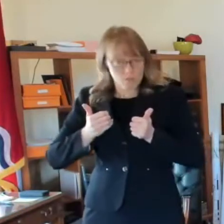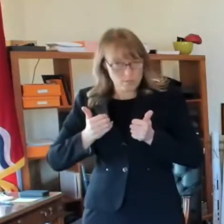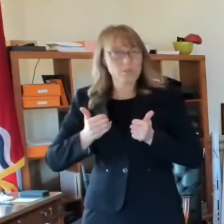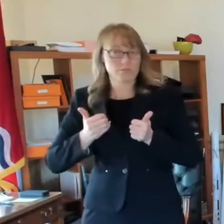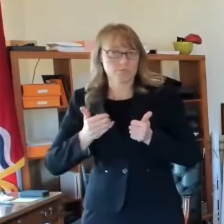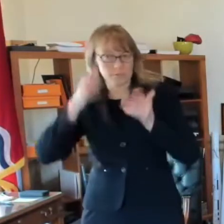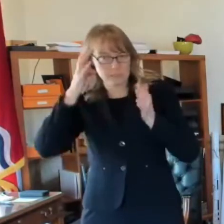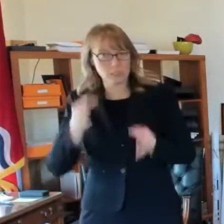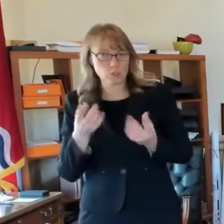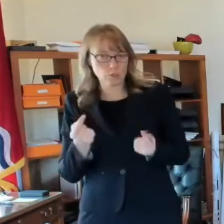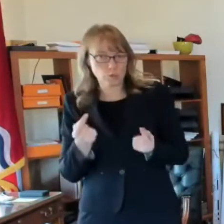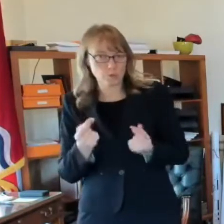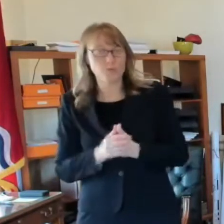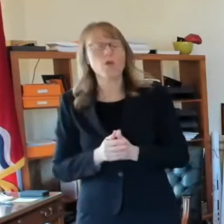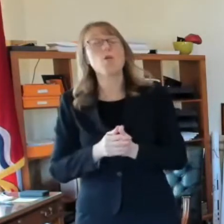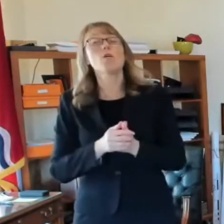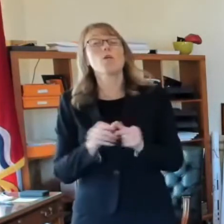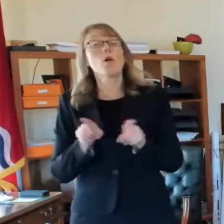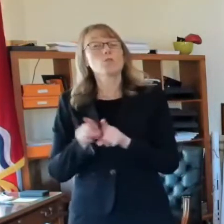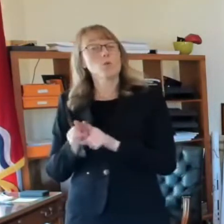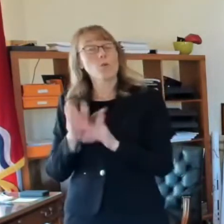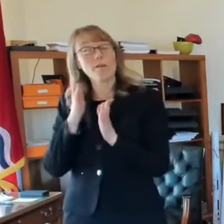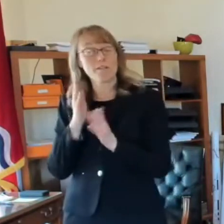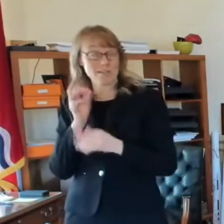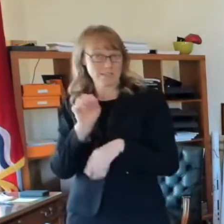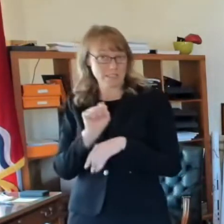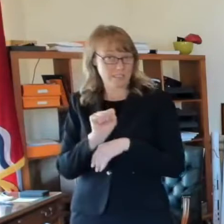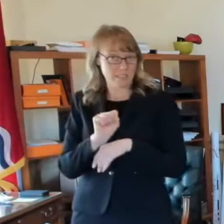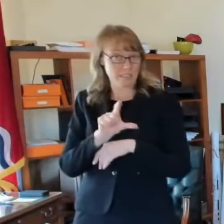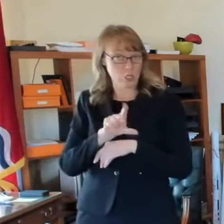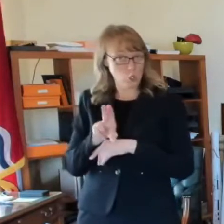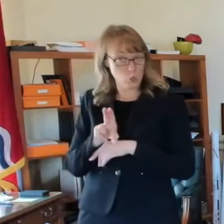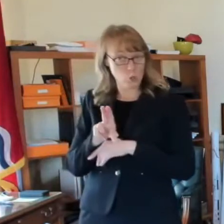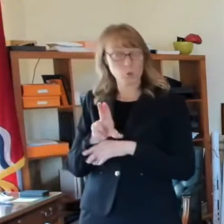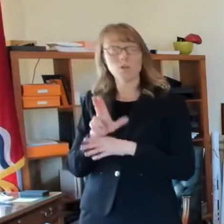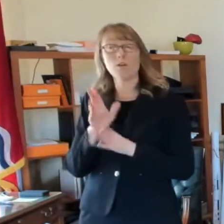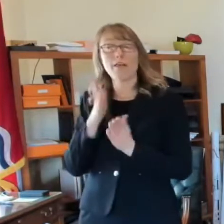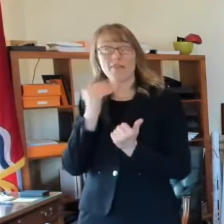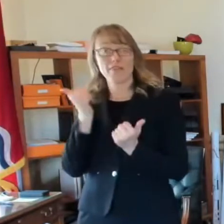days before, so they'll get the test results back. They are also